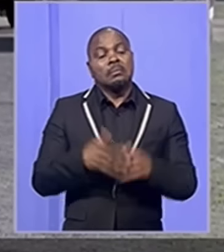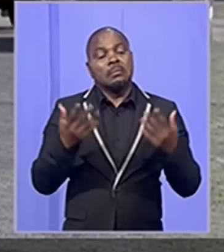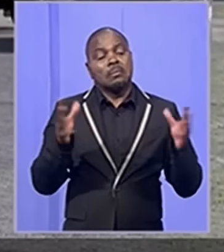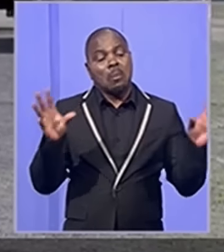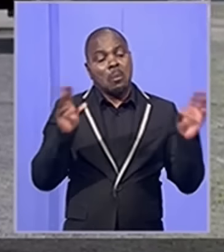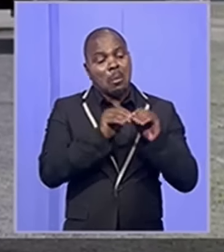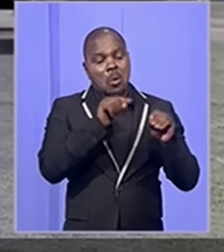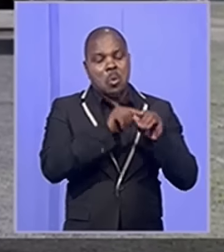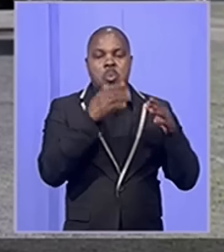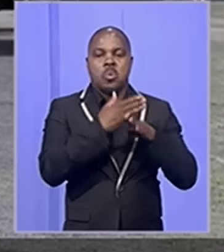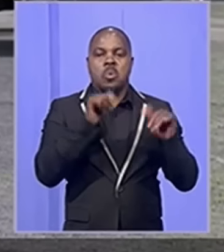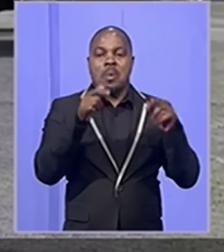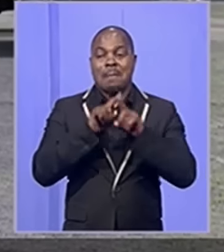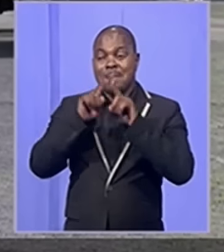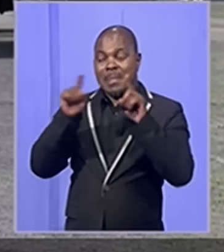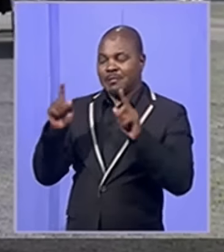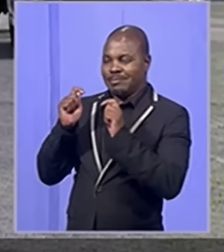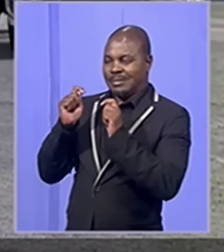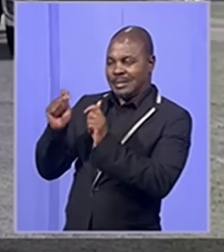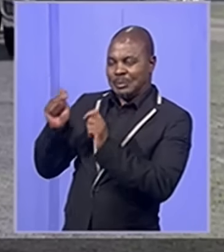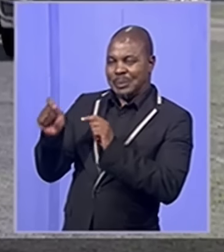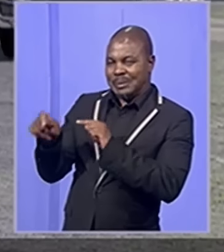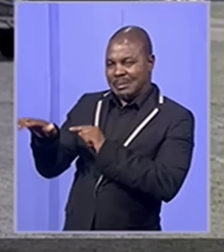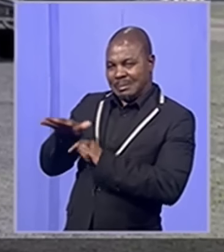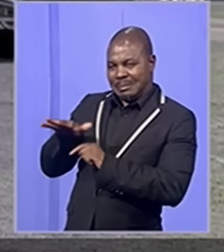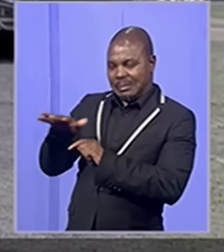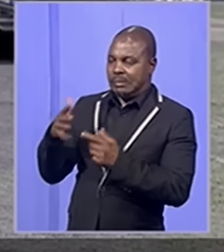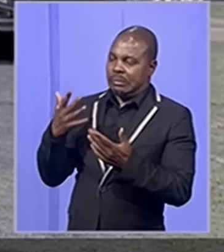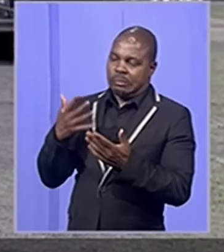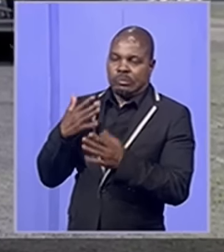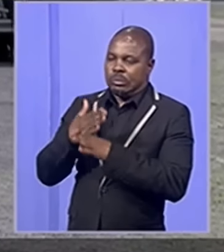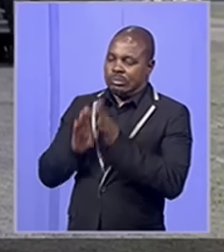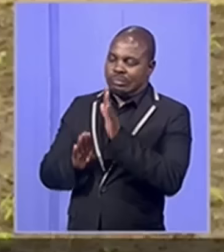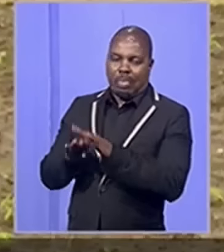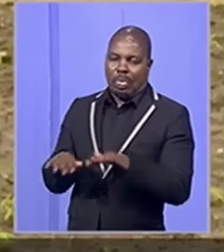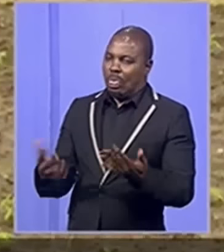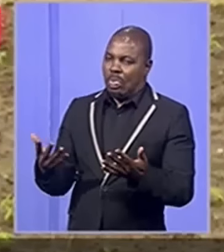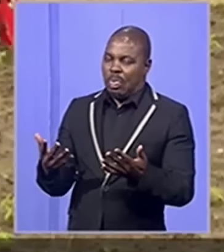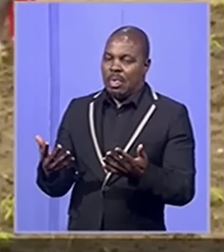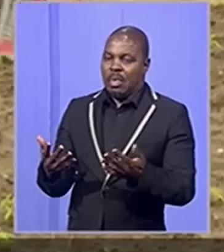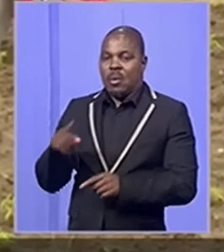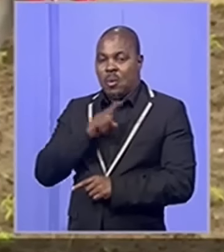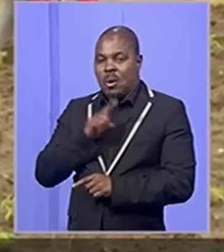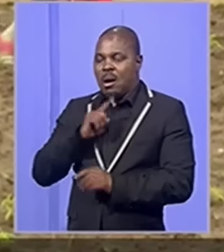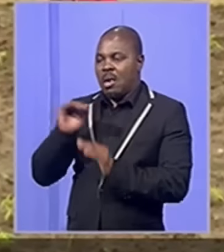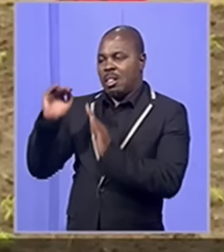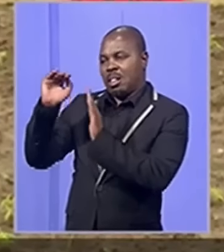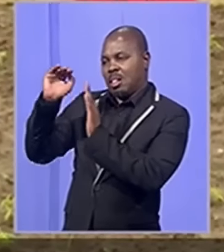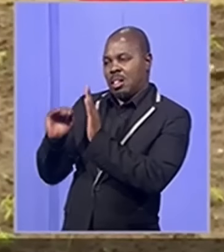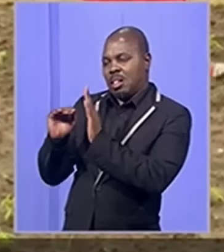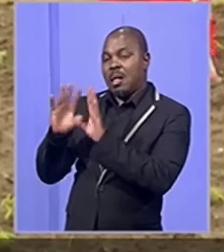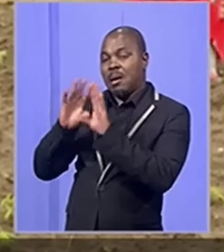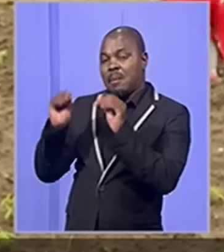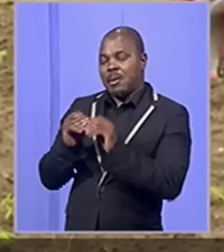sentle. Bodirelo jwa dipalangwa ke bona jo bo dirileng bokoa ka ntlha fa bongwetlegile ka diperesente di